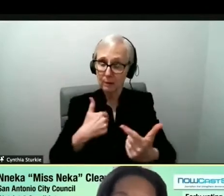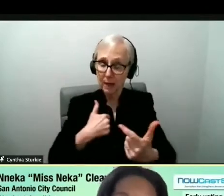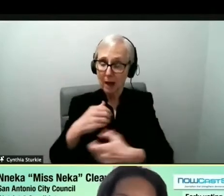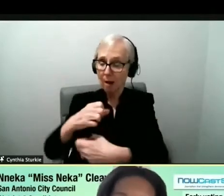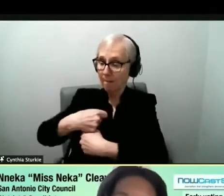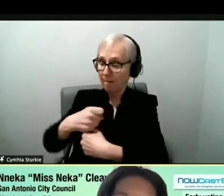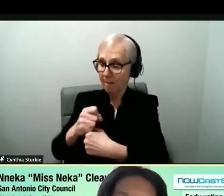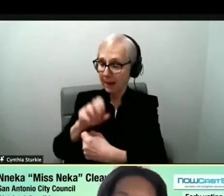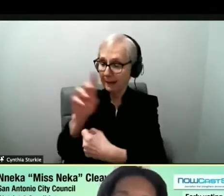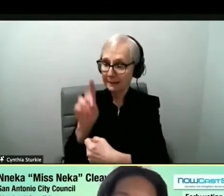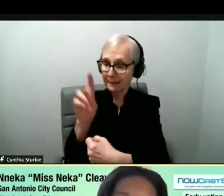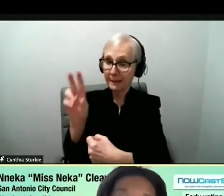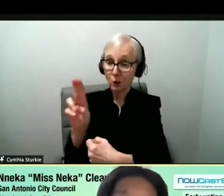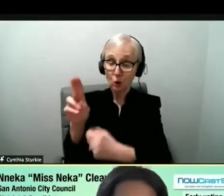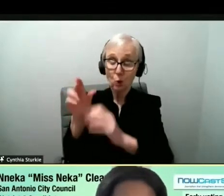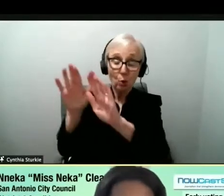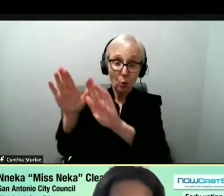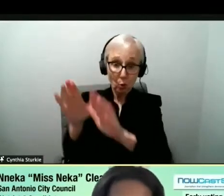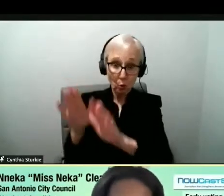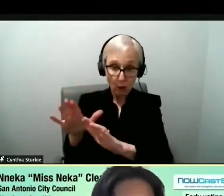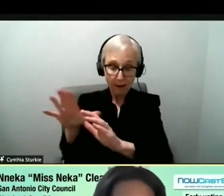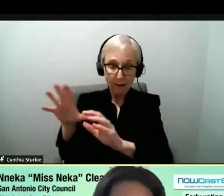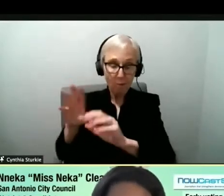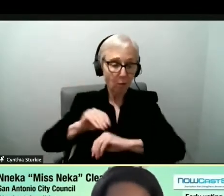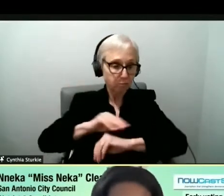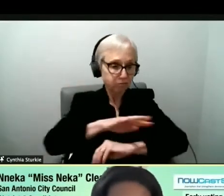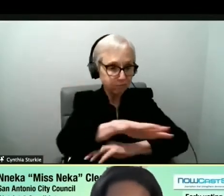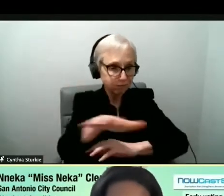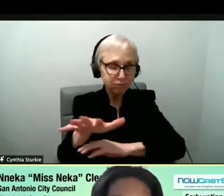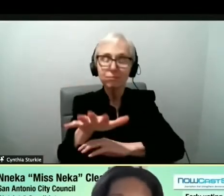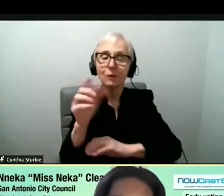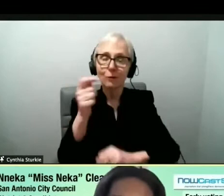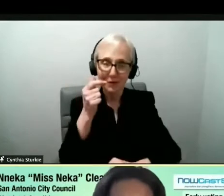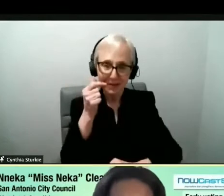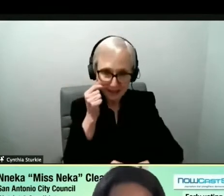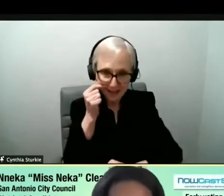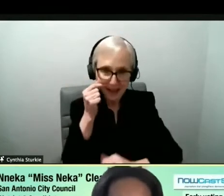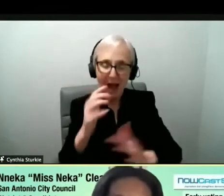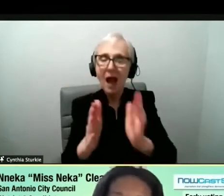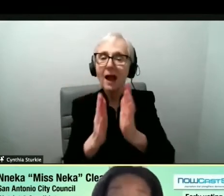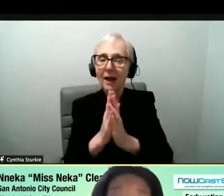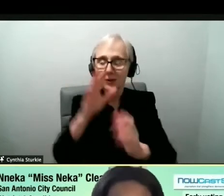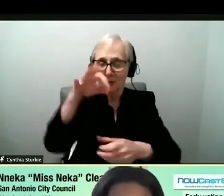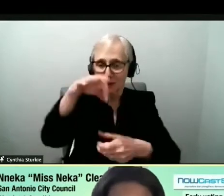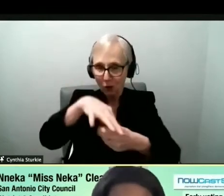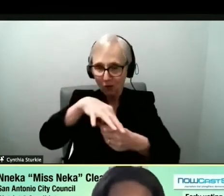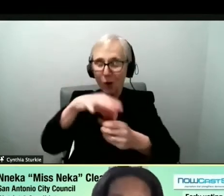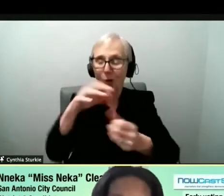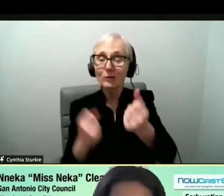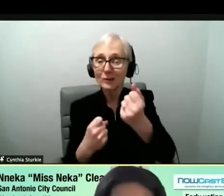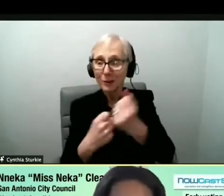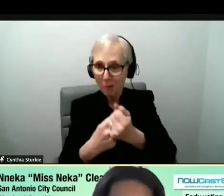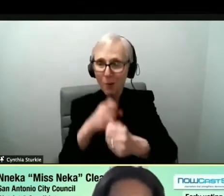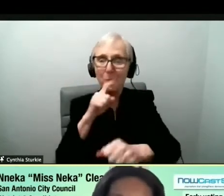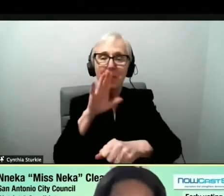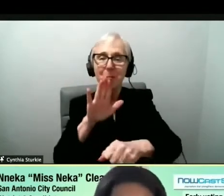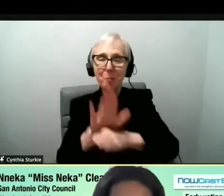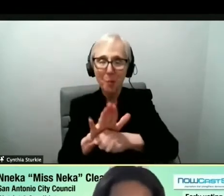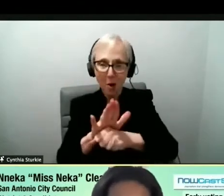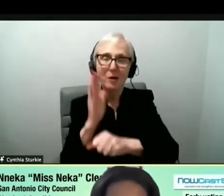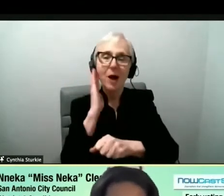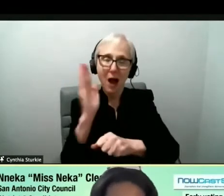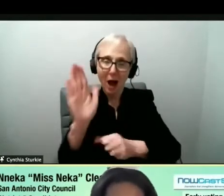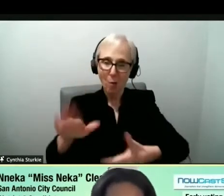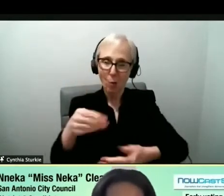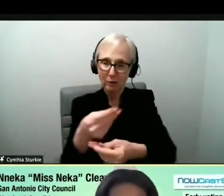great will make the rest of San Antonio great. I ask for your vote, your support, and I promise you I will bring you